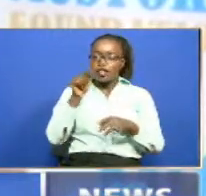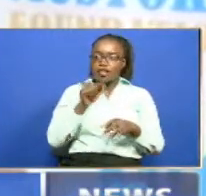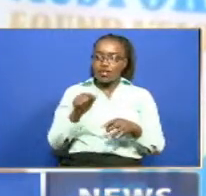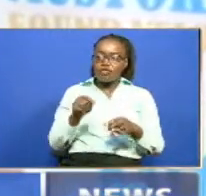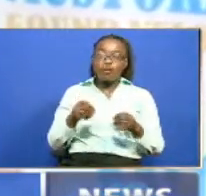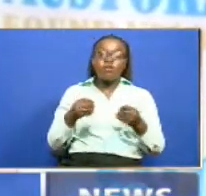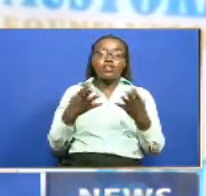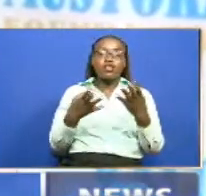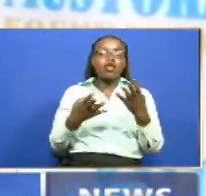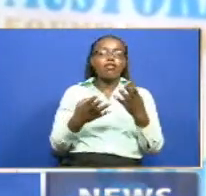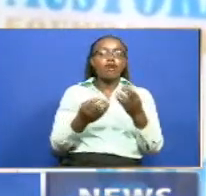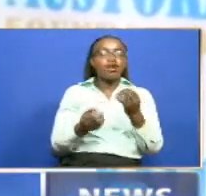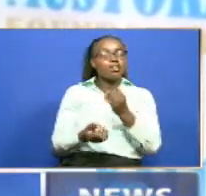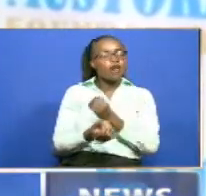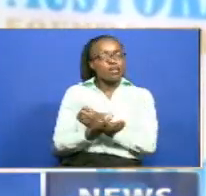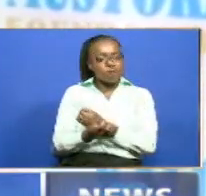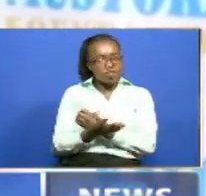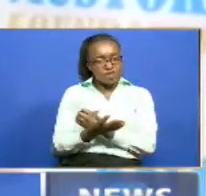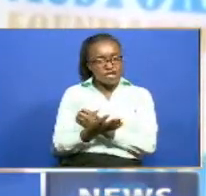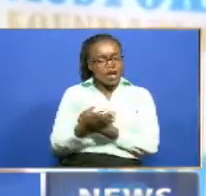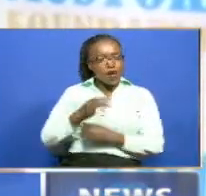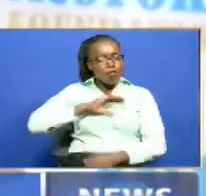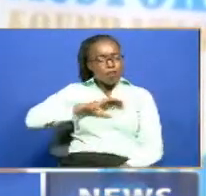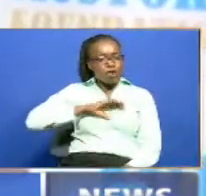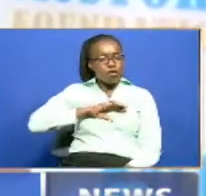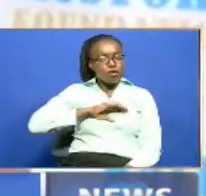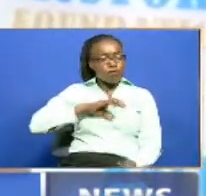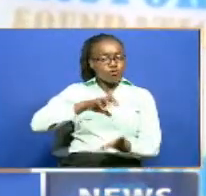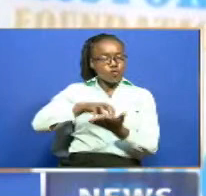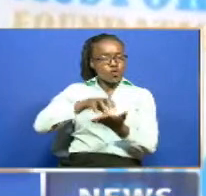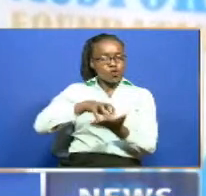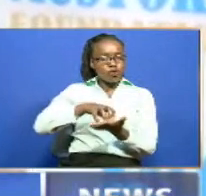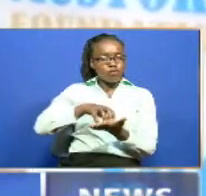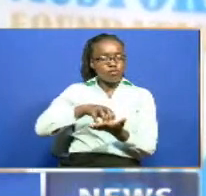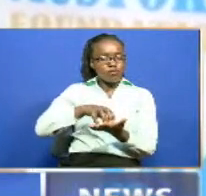advisory. My own position,